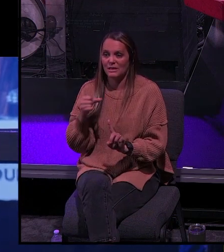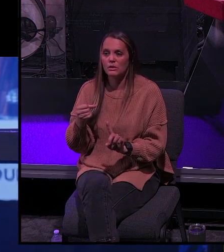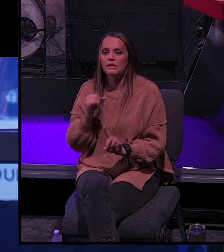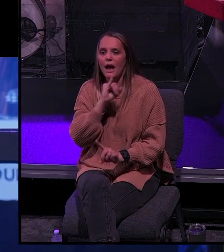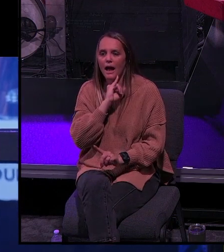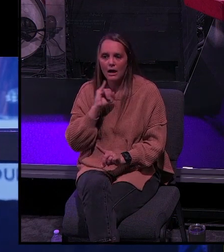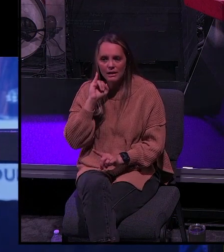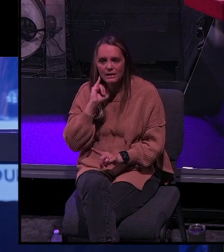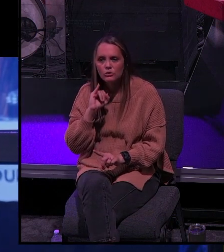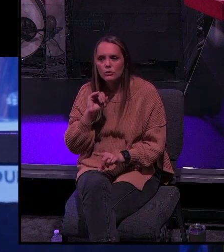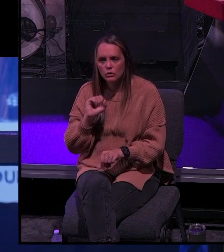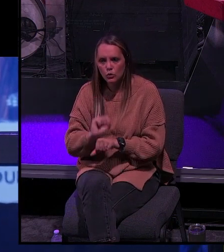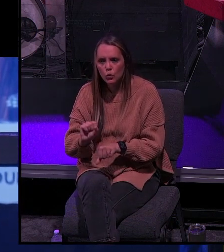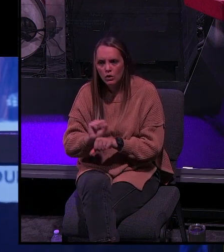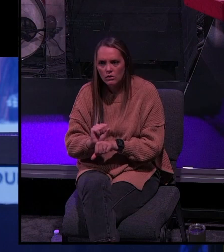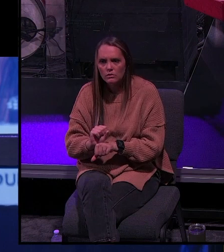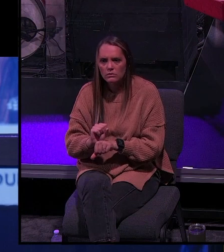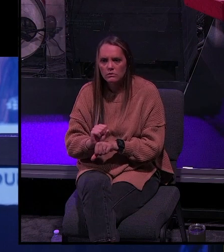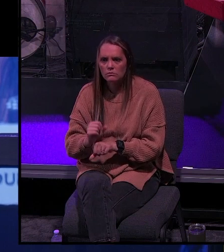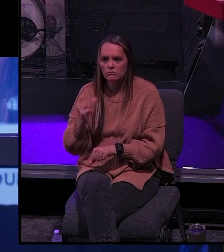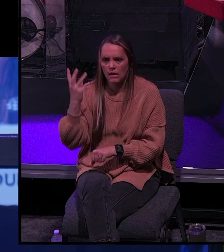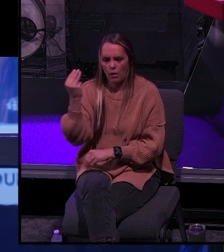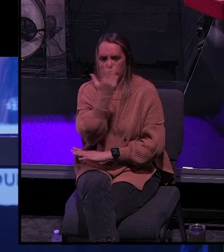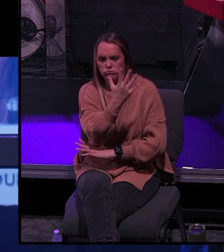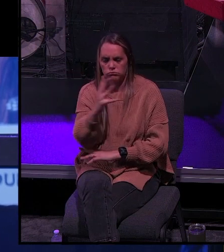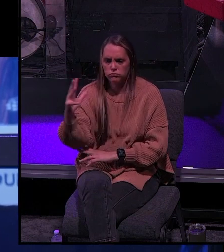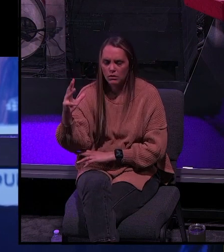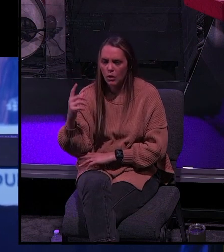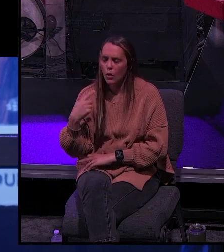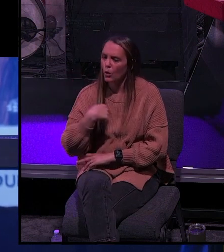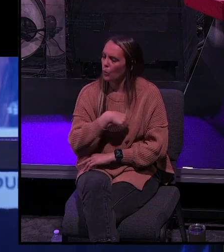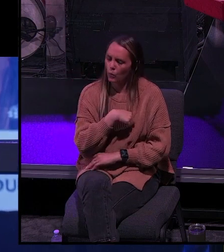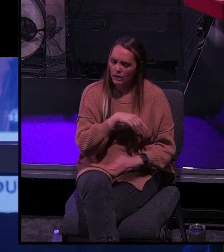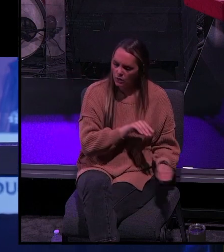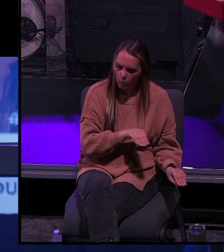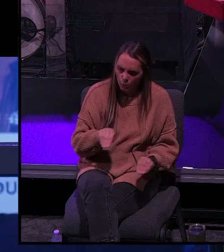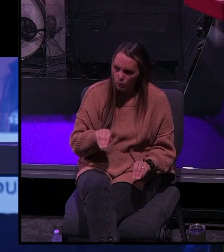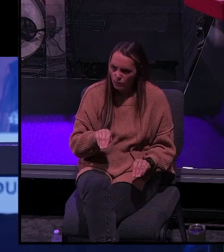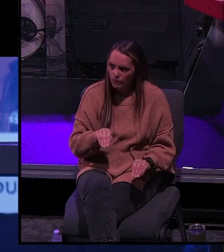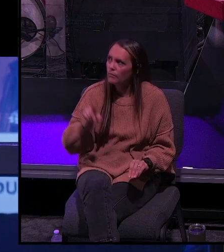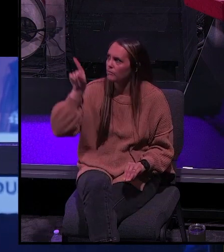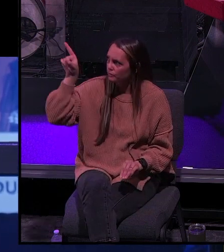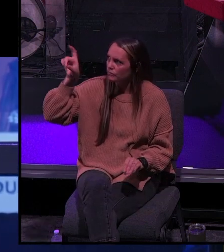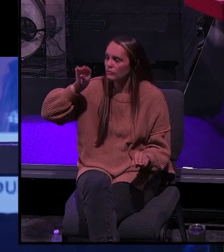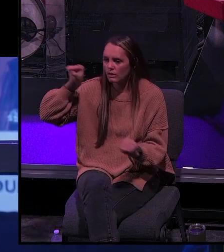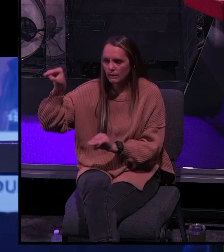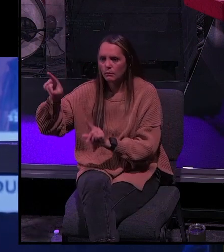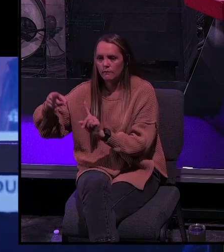in the wilderness. God, we don't move until we see you move. We need you to lead us.